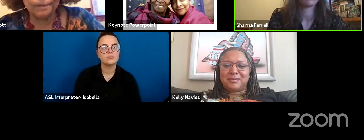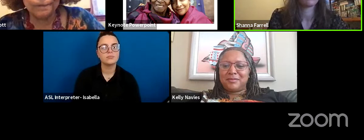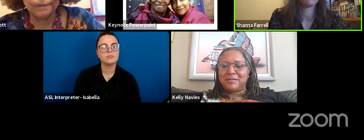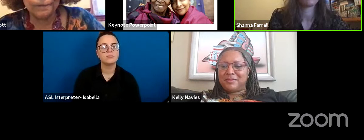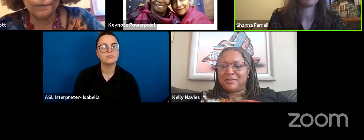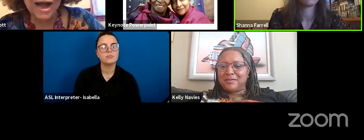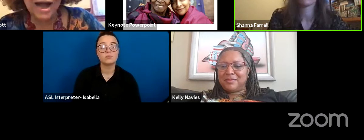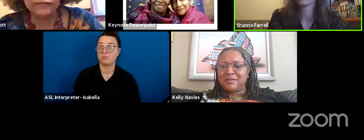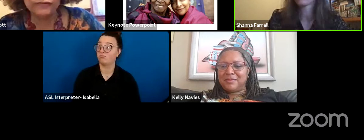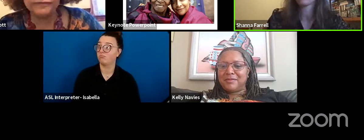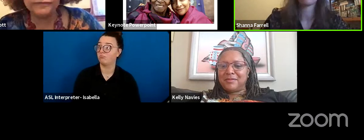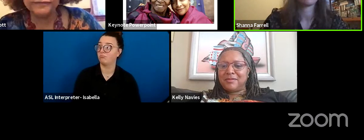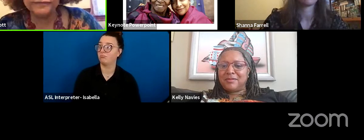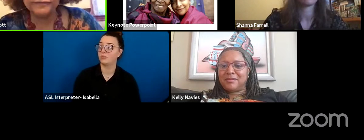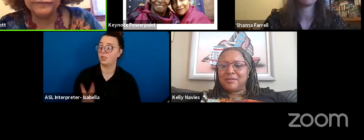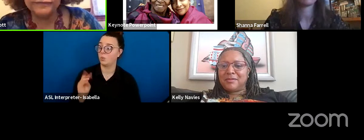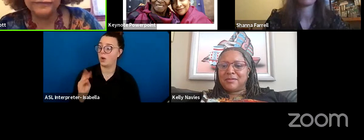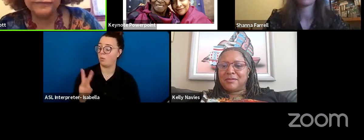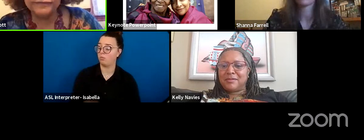Wow.